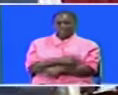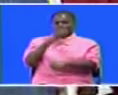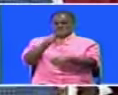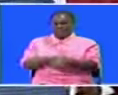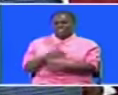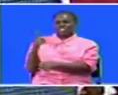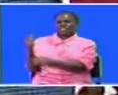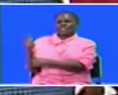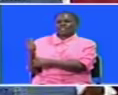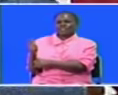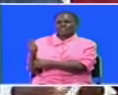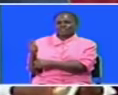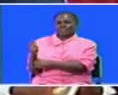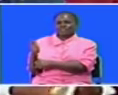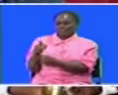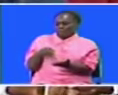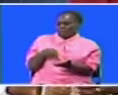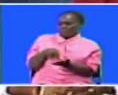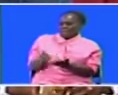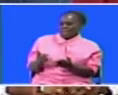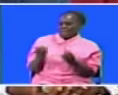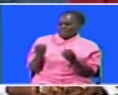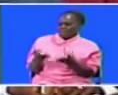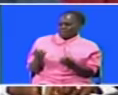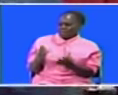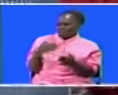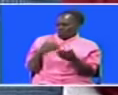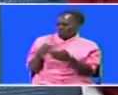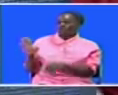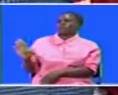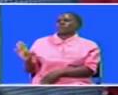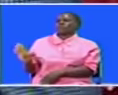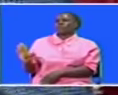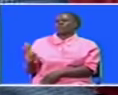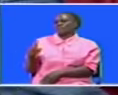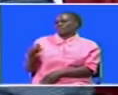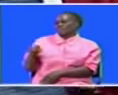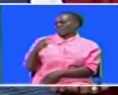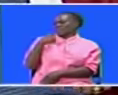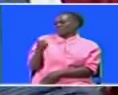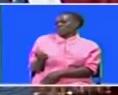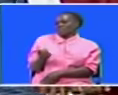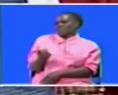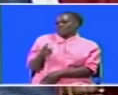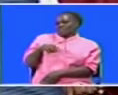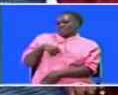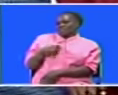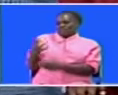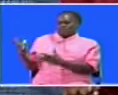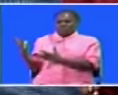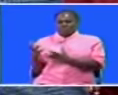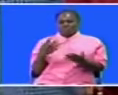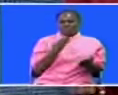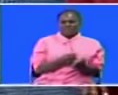apatiwe kandarasi. Alipwe million, karibu inafika billion. Yeye mwenyewe anasema, mimi nilikuwa napeba pesa